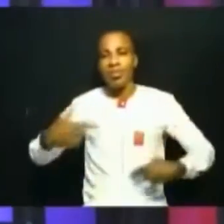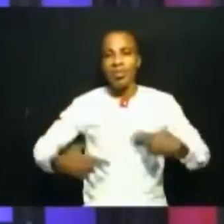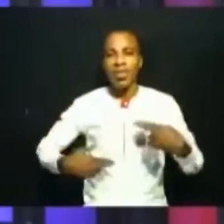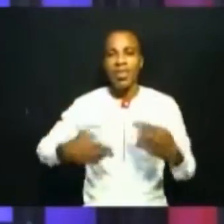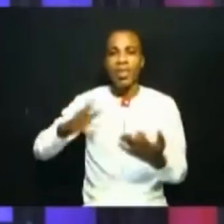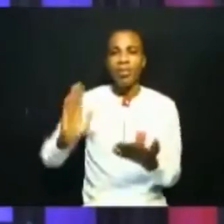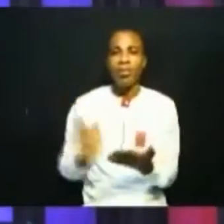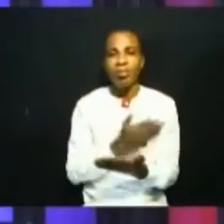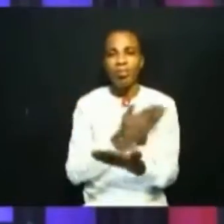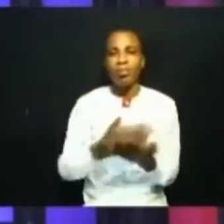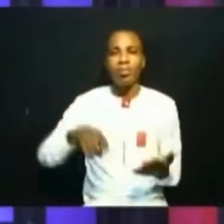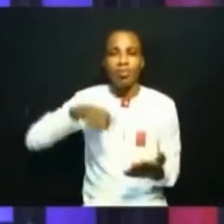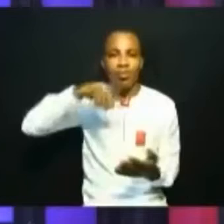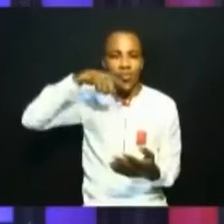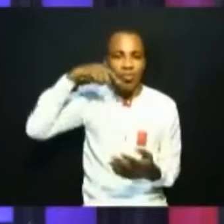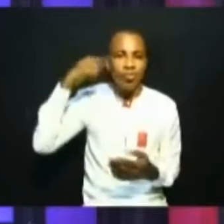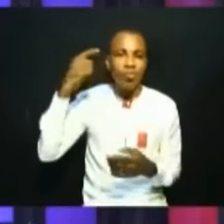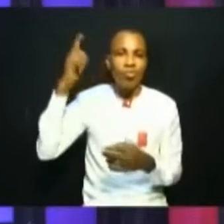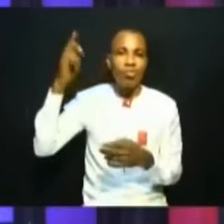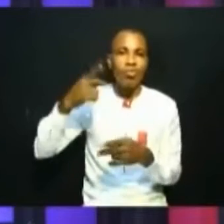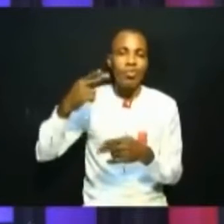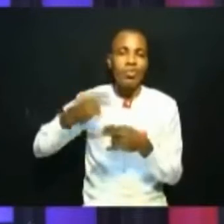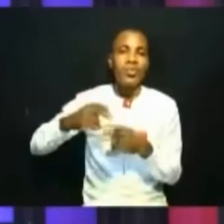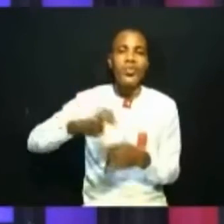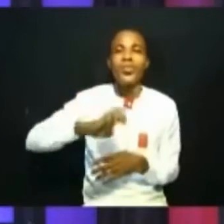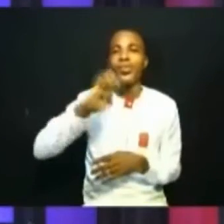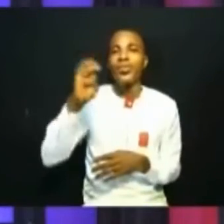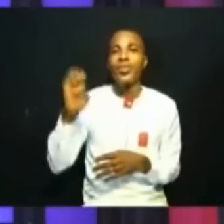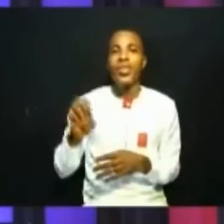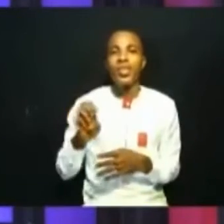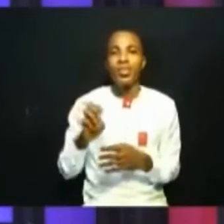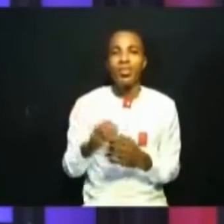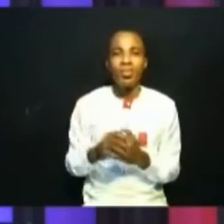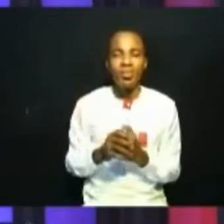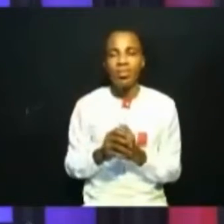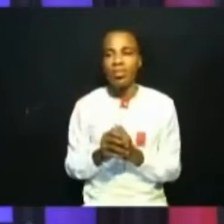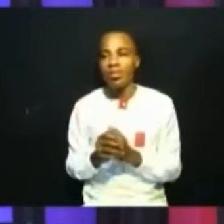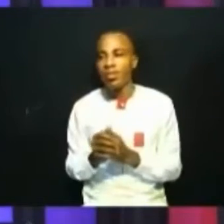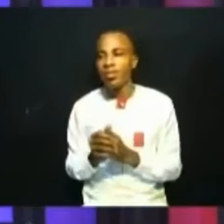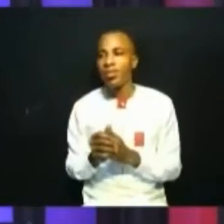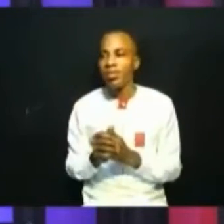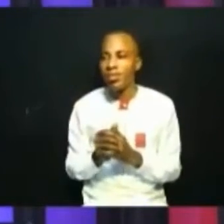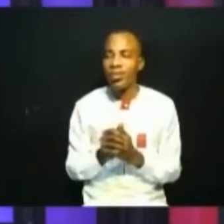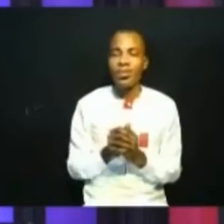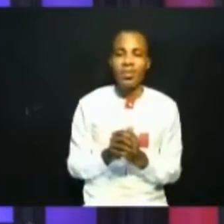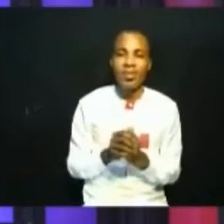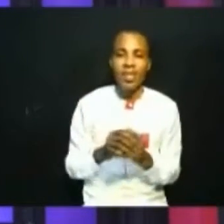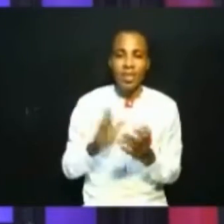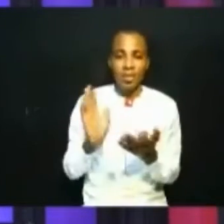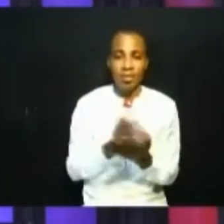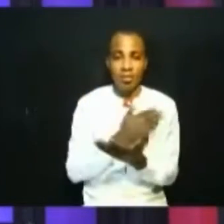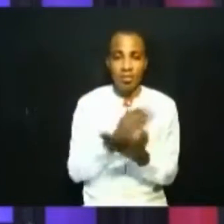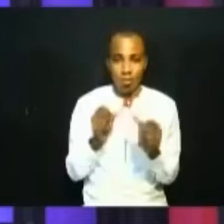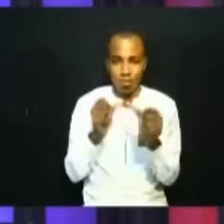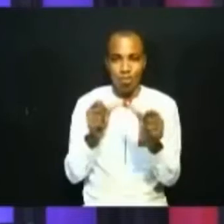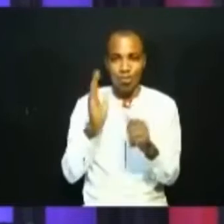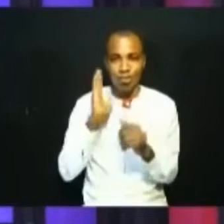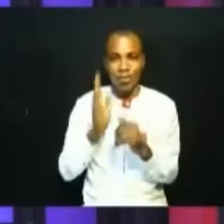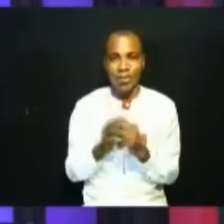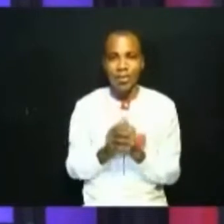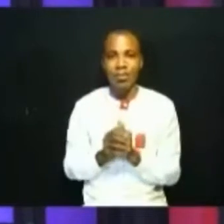into jom de de mani dinda, wama ne nkwagye aben